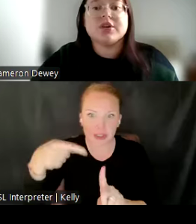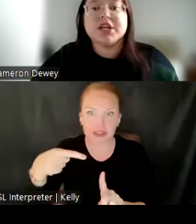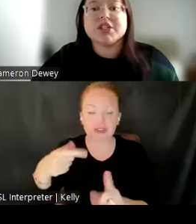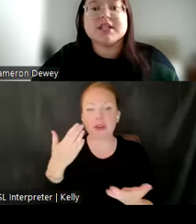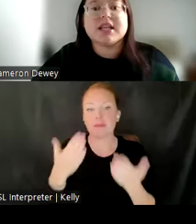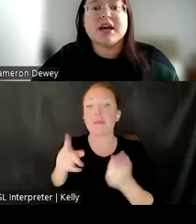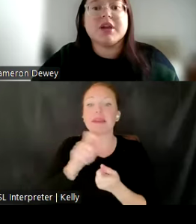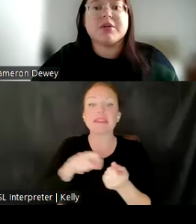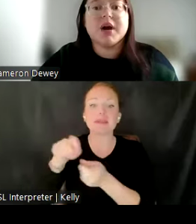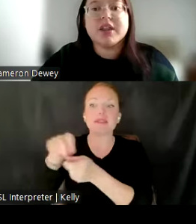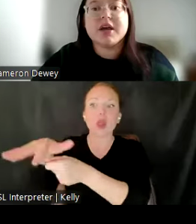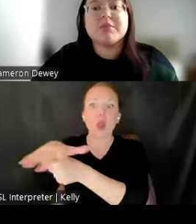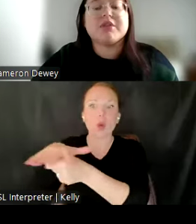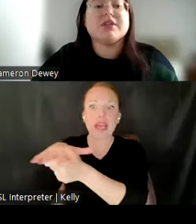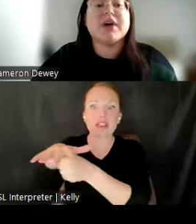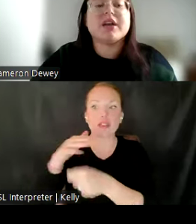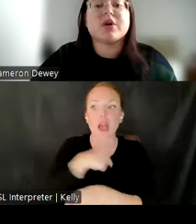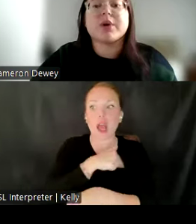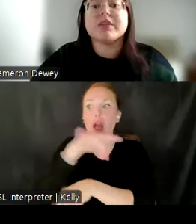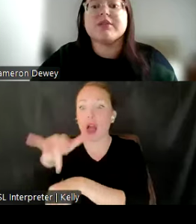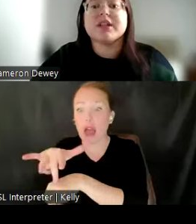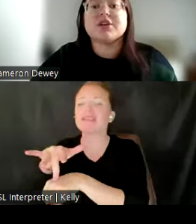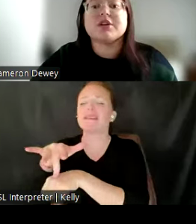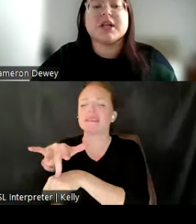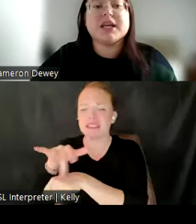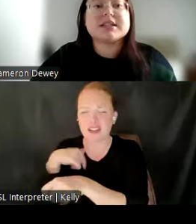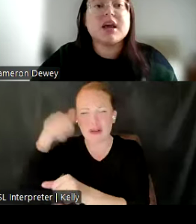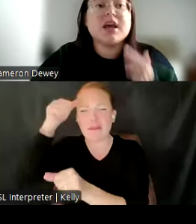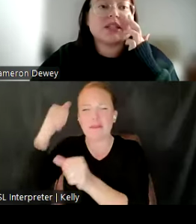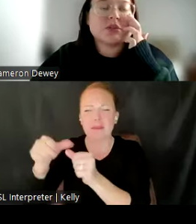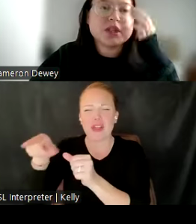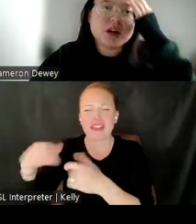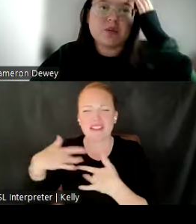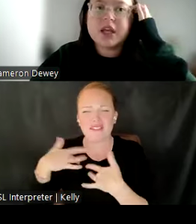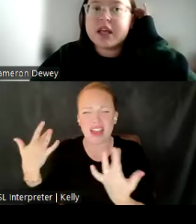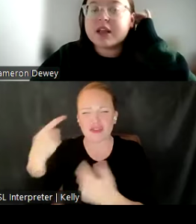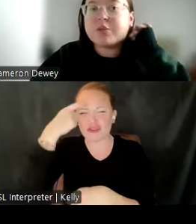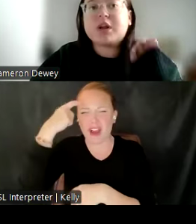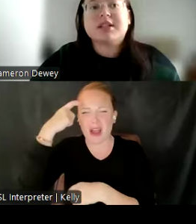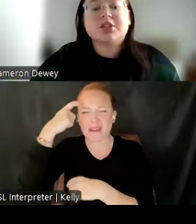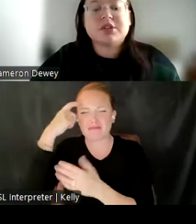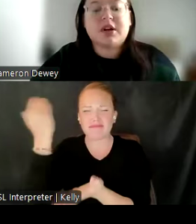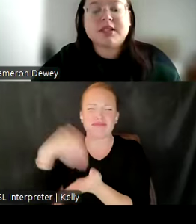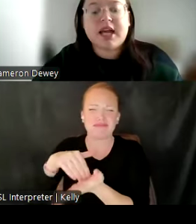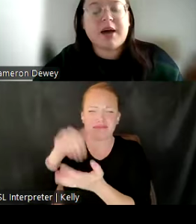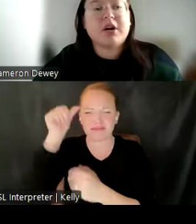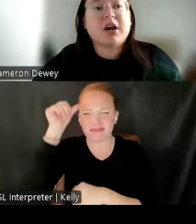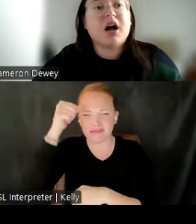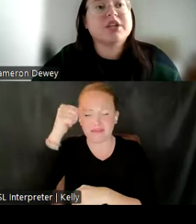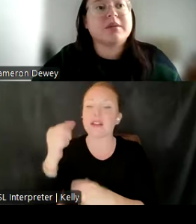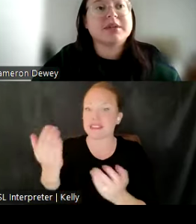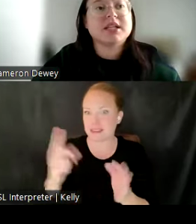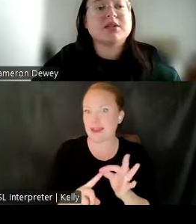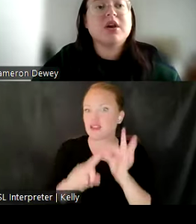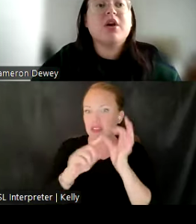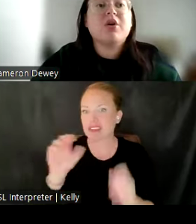certain locations that may remind them of the event or where the event took place. This is really common in sexual assaults that happen on